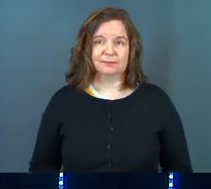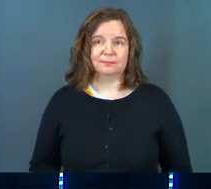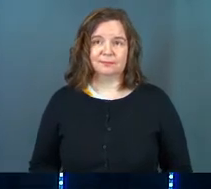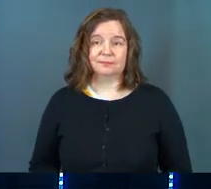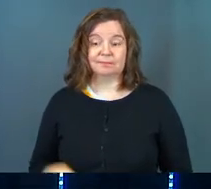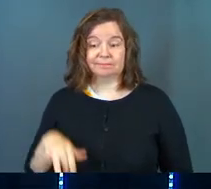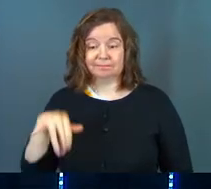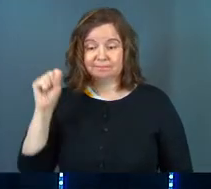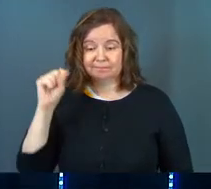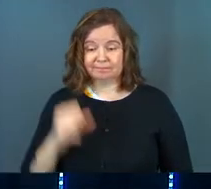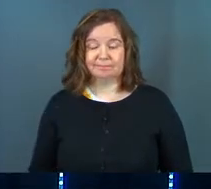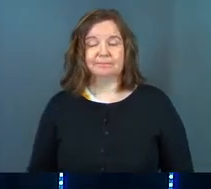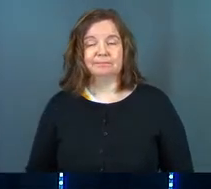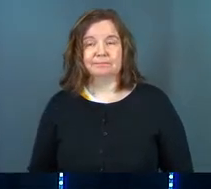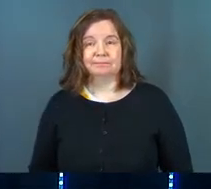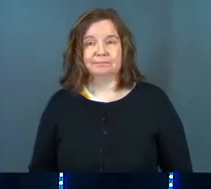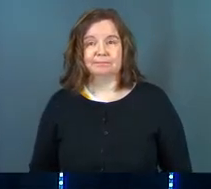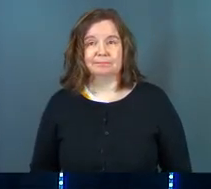Yeah.